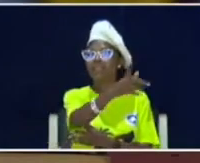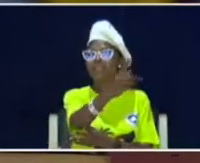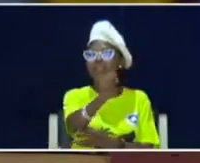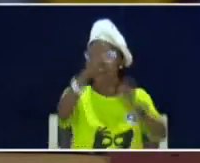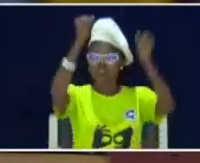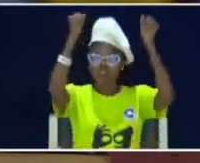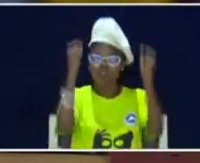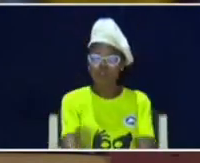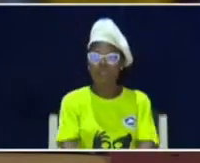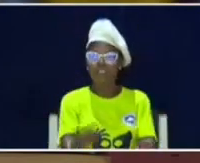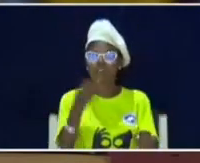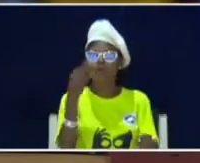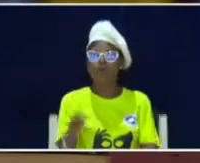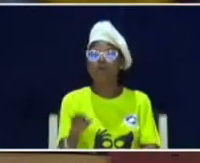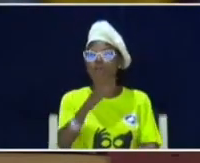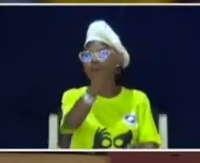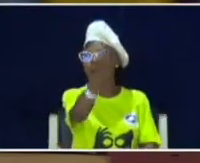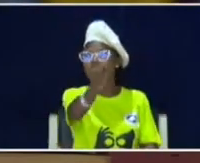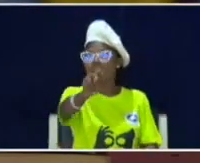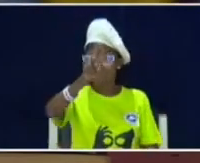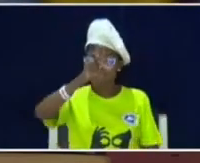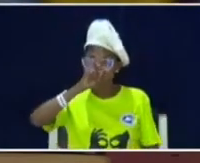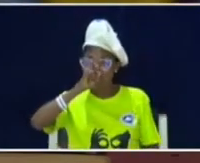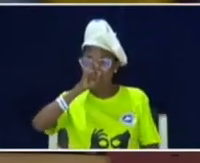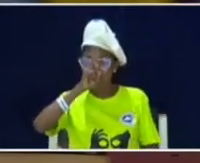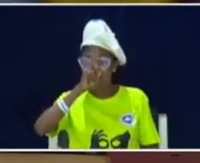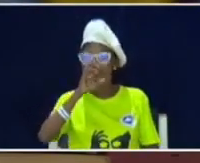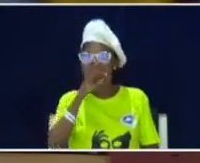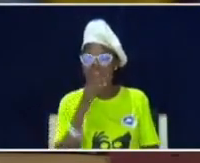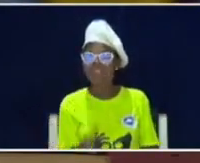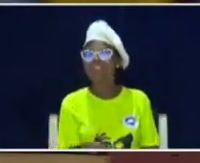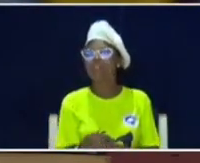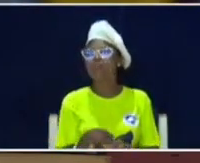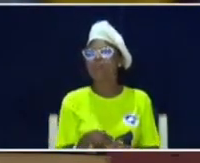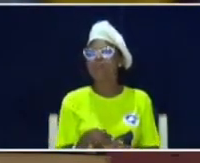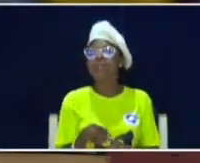of an eagle is renewed. An eagle can